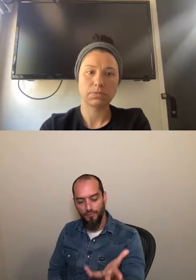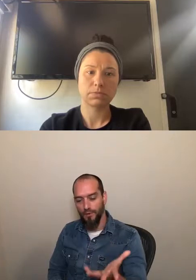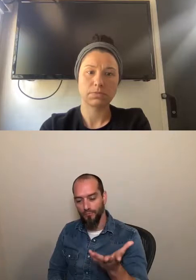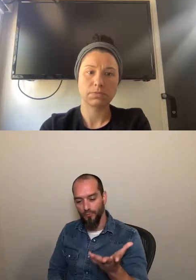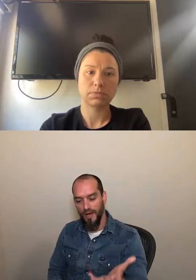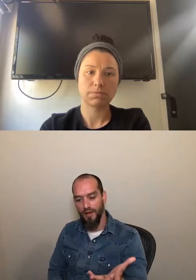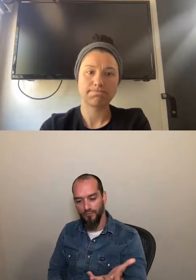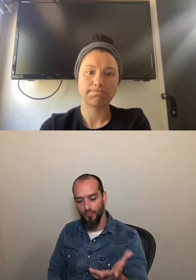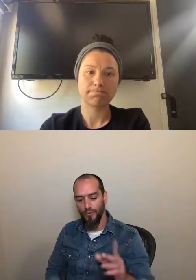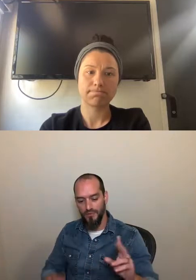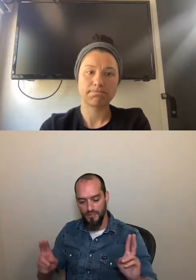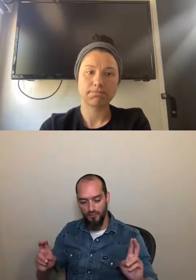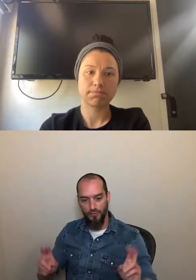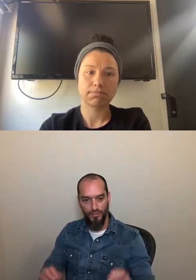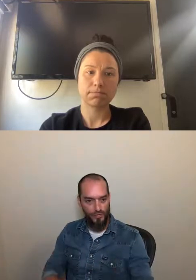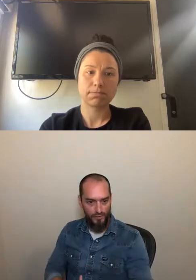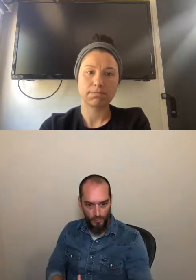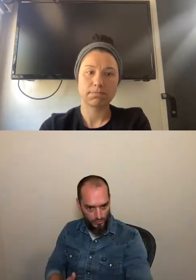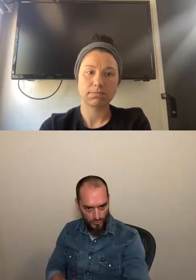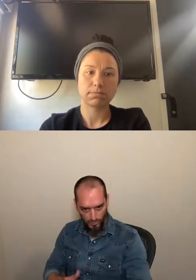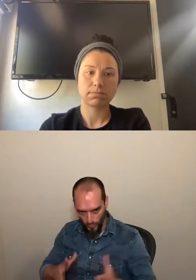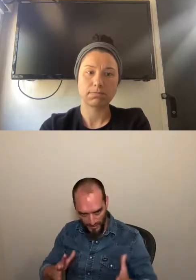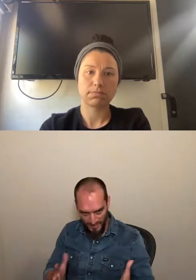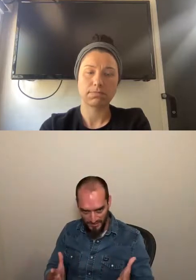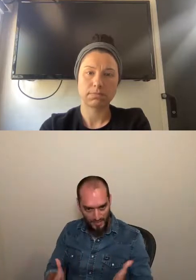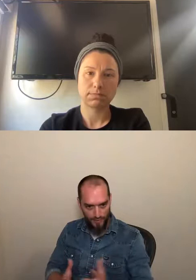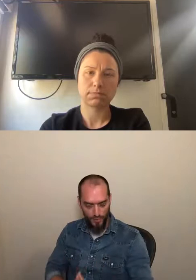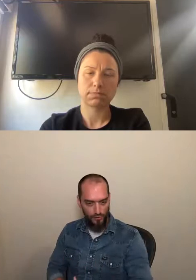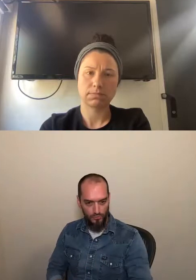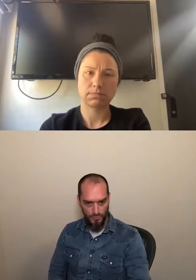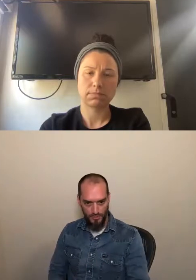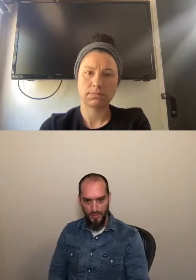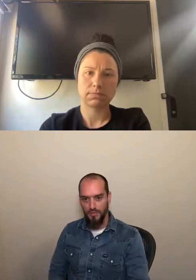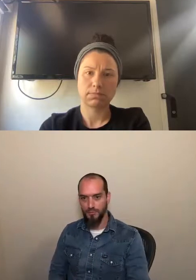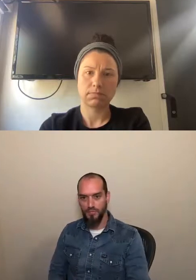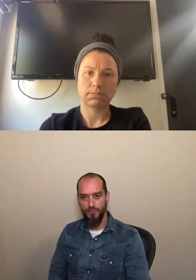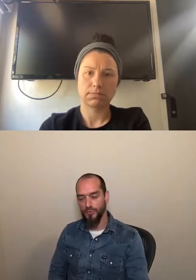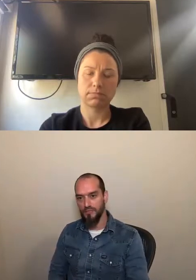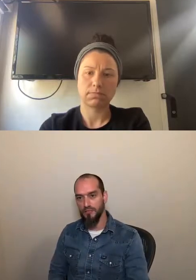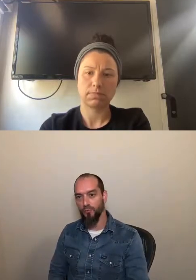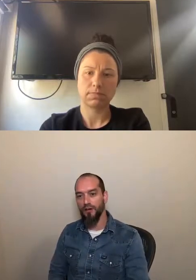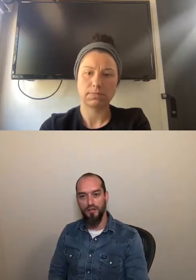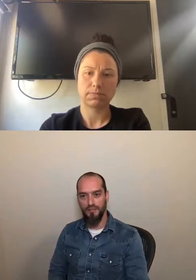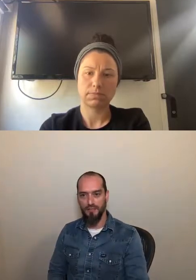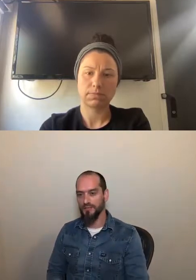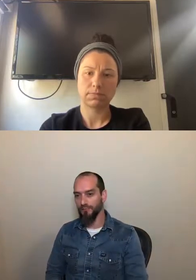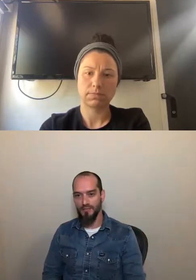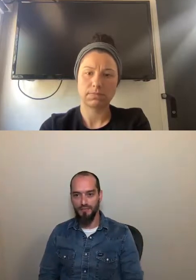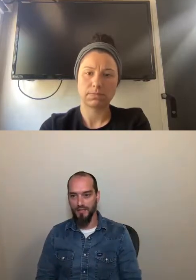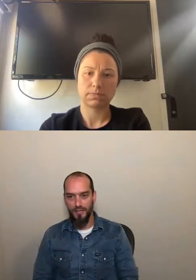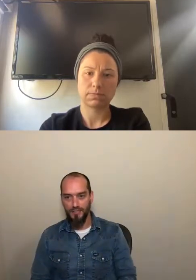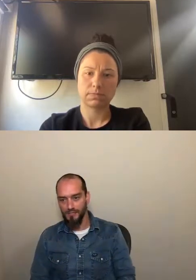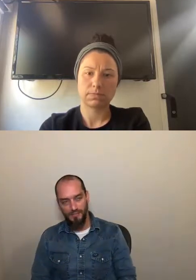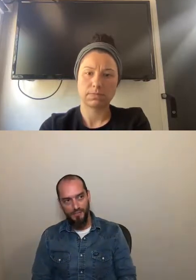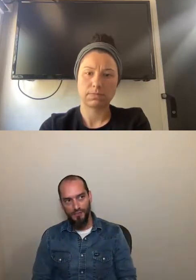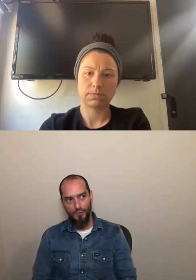big of a problem we have with self-originating mold growth growing inside of our homes, especially when we consider where it is. It's in places